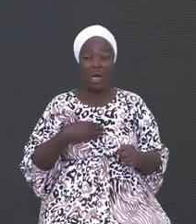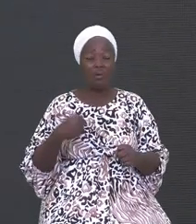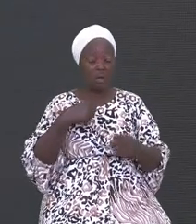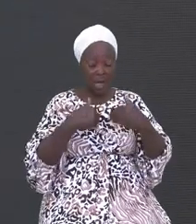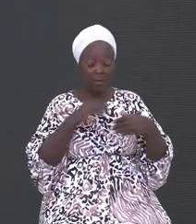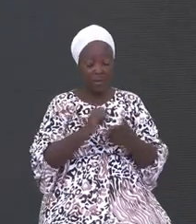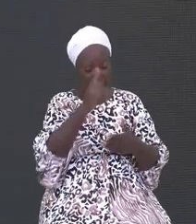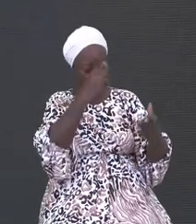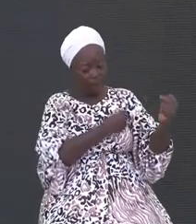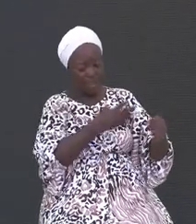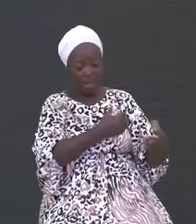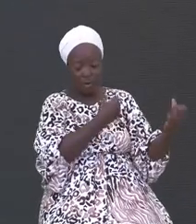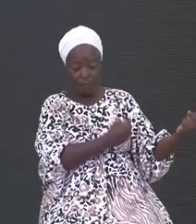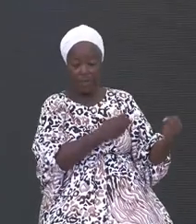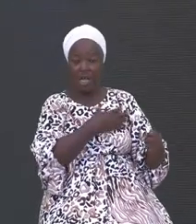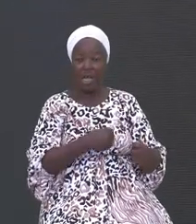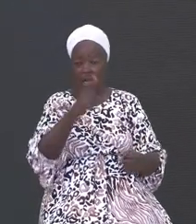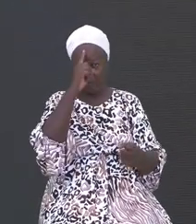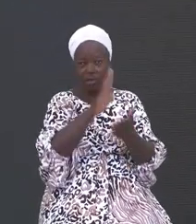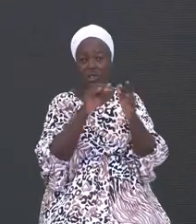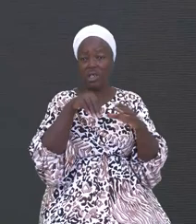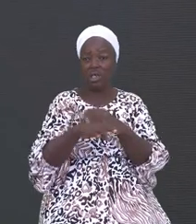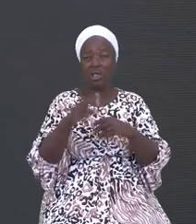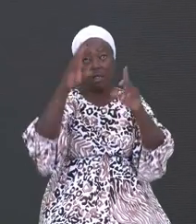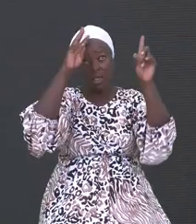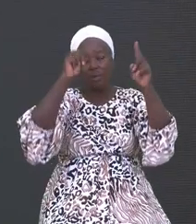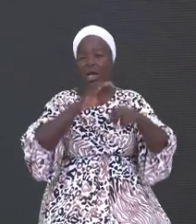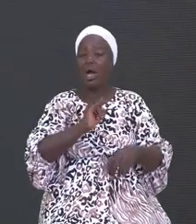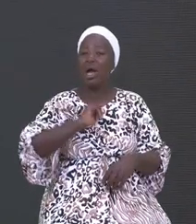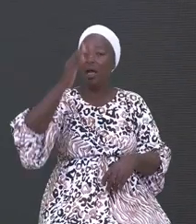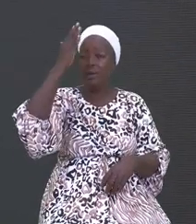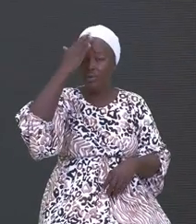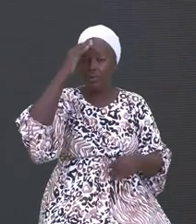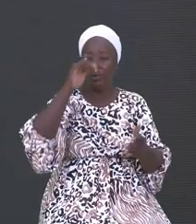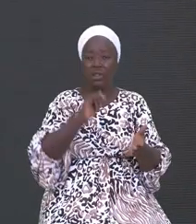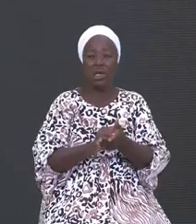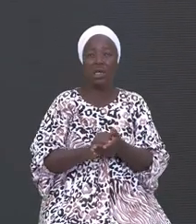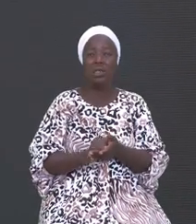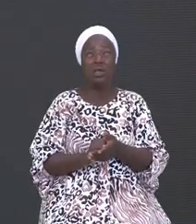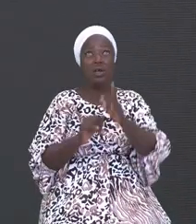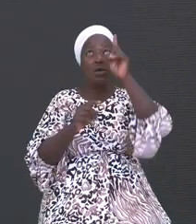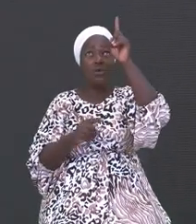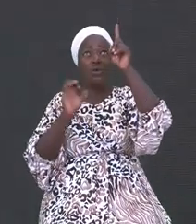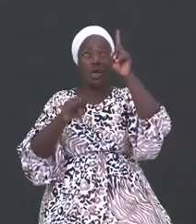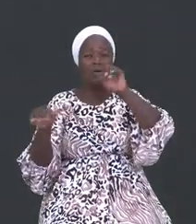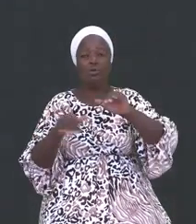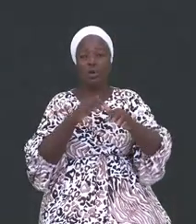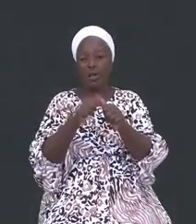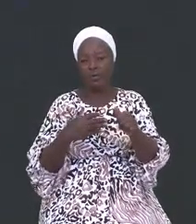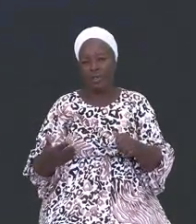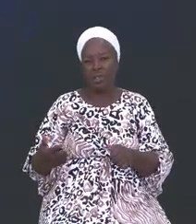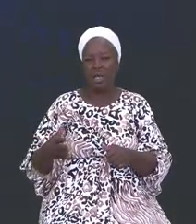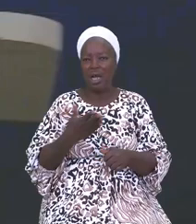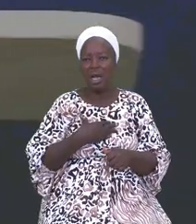and confidence and trust in him, I know that thou canst do everything and that